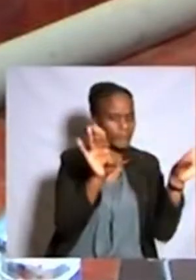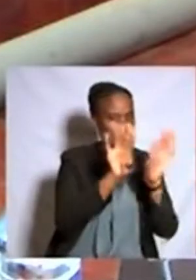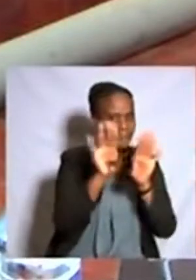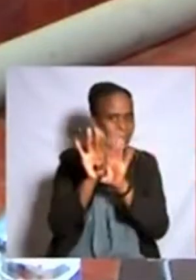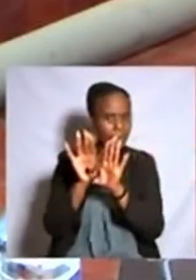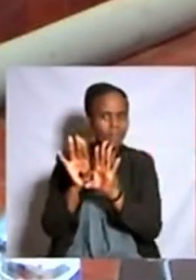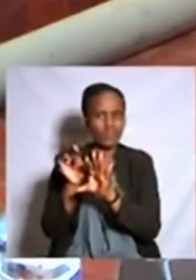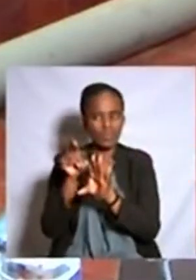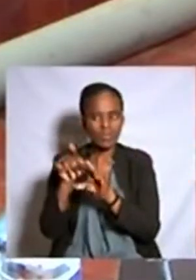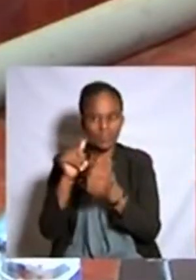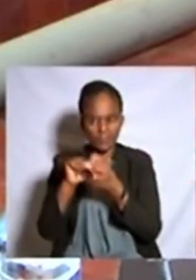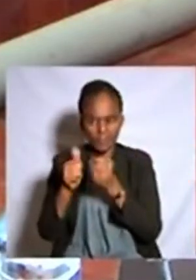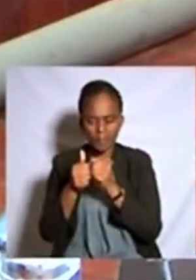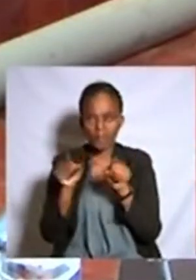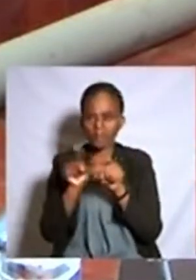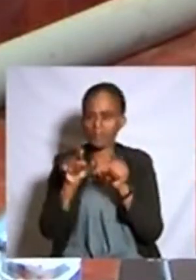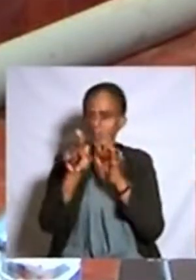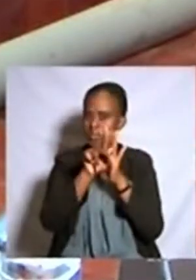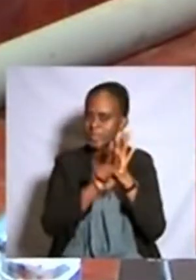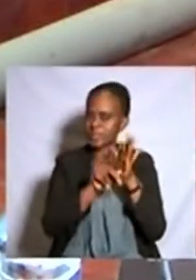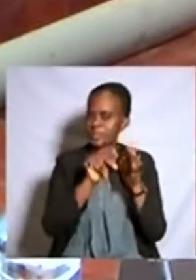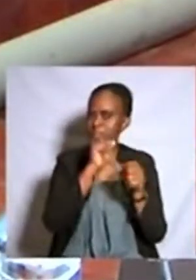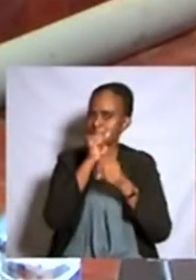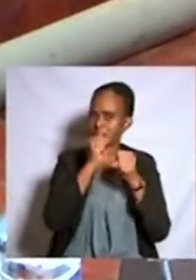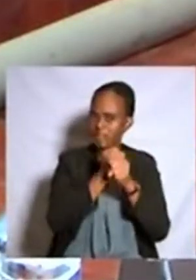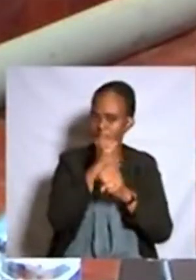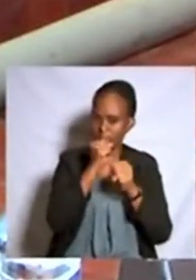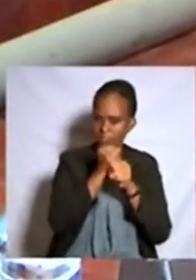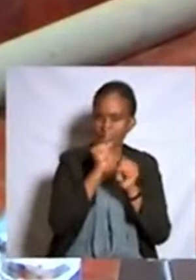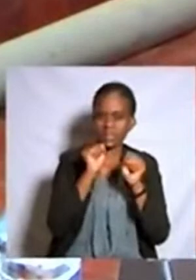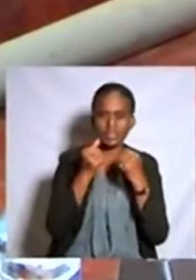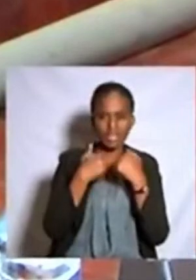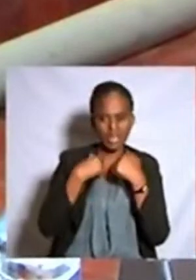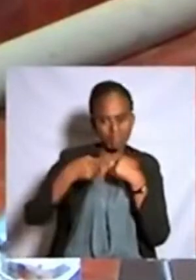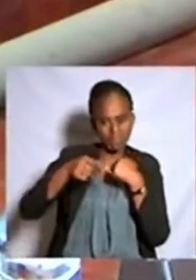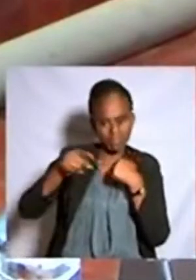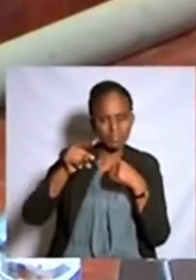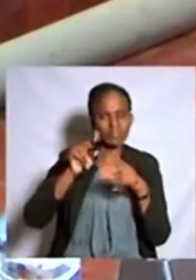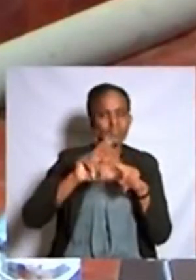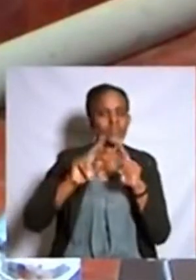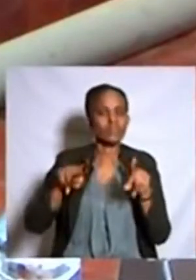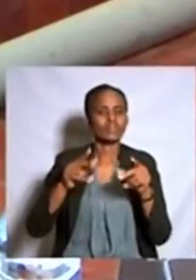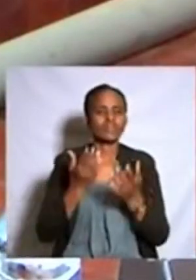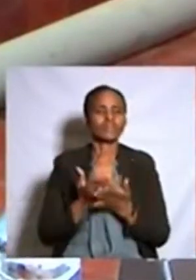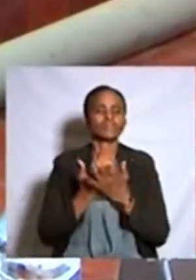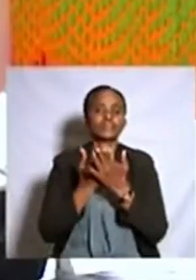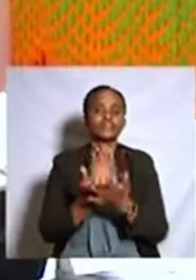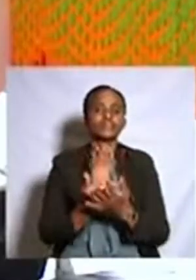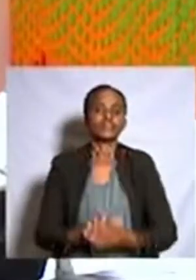and are above the policy number of years that we can have a mortgage running. Chair, I submit.